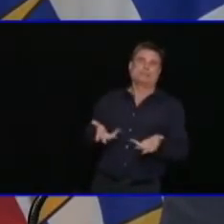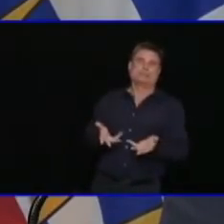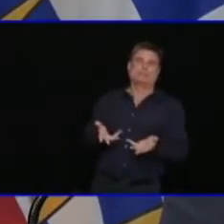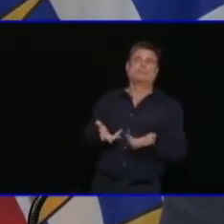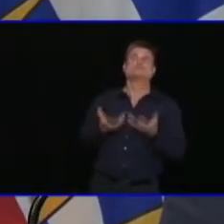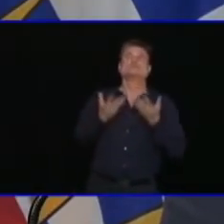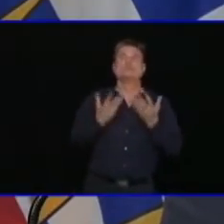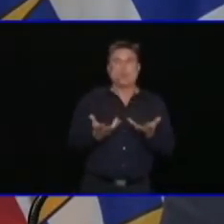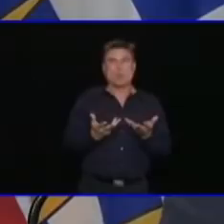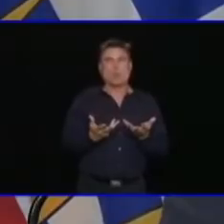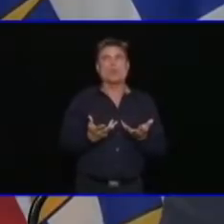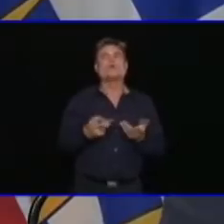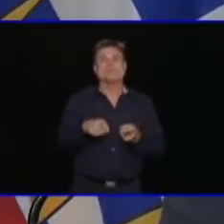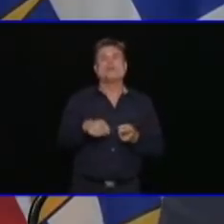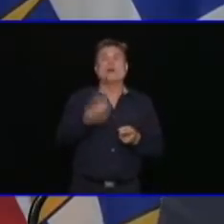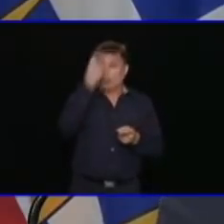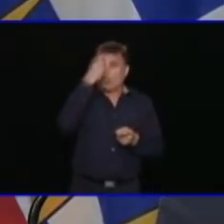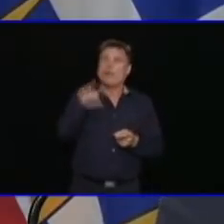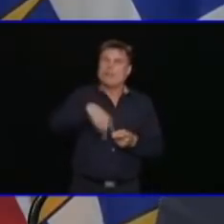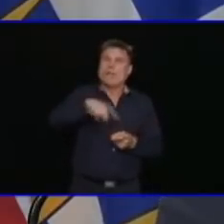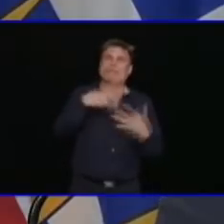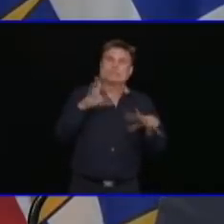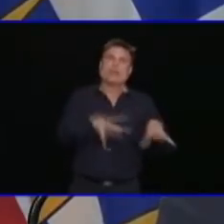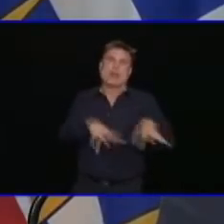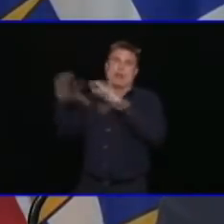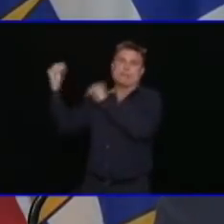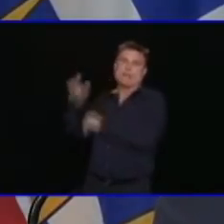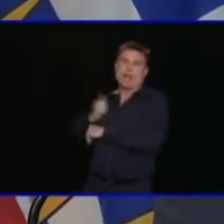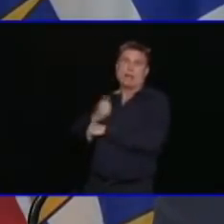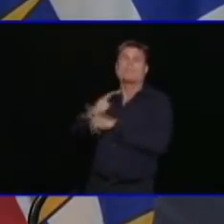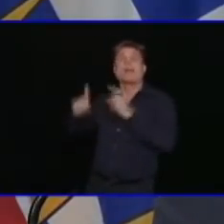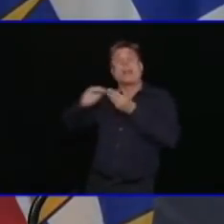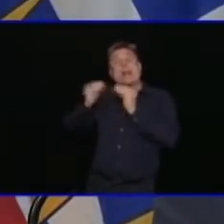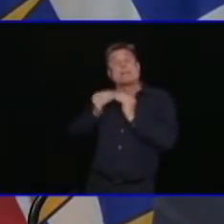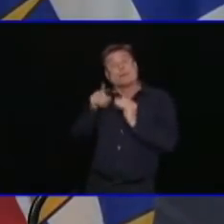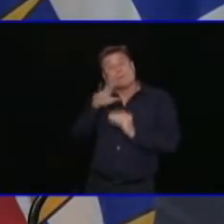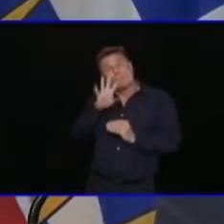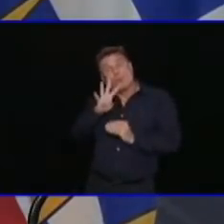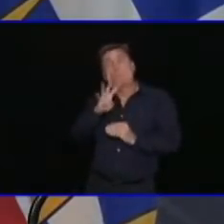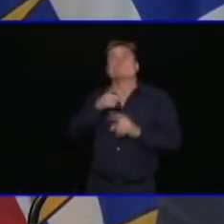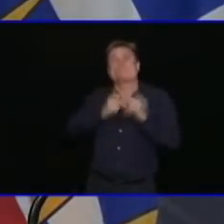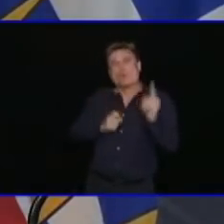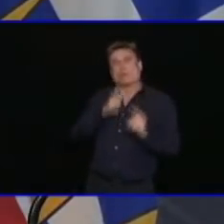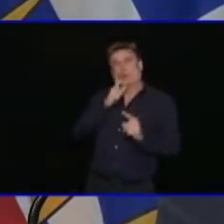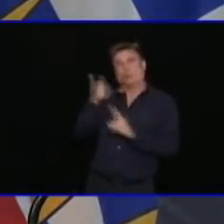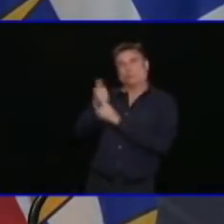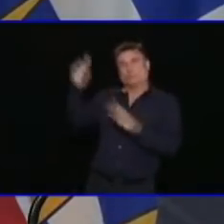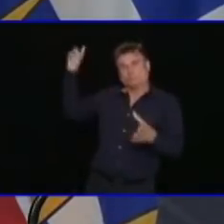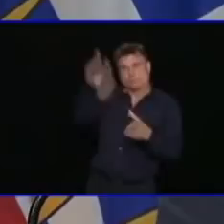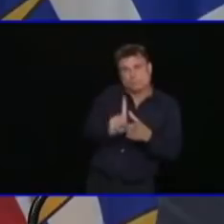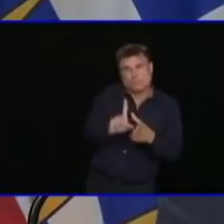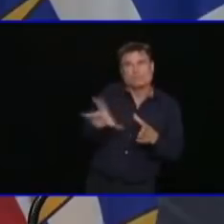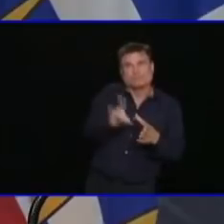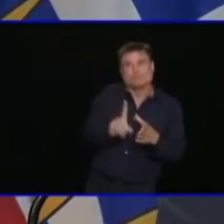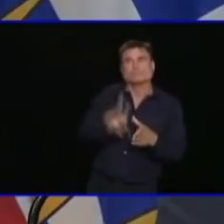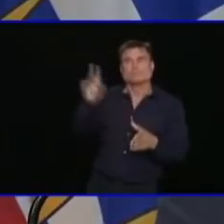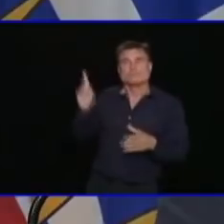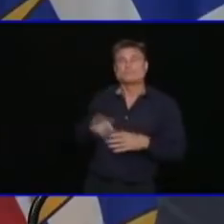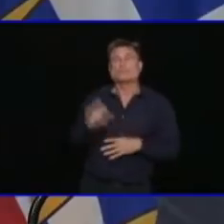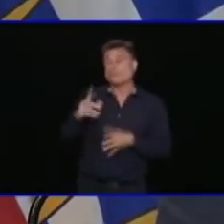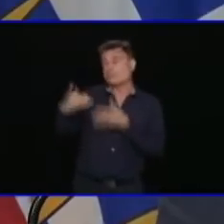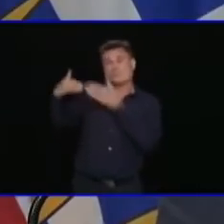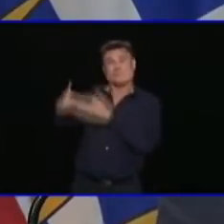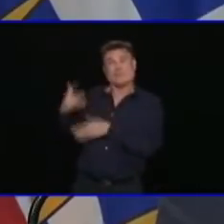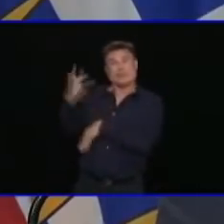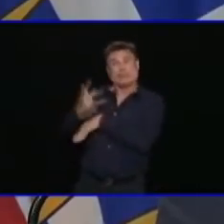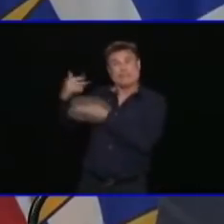And as I mentioned, we have had cases this weekend in all health authorities in British Columbia, which reminds us the fact that this